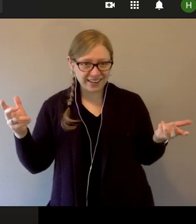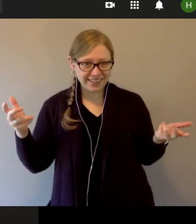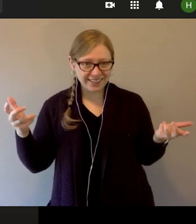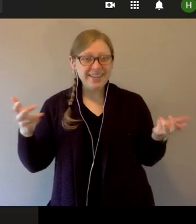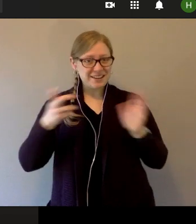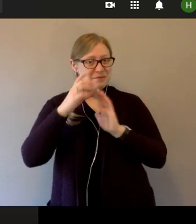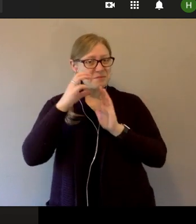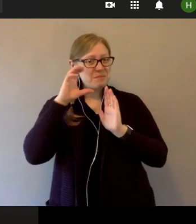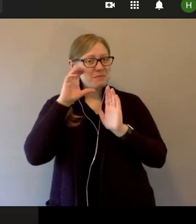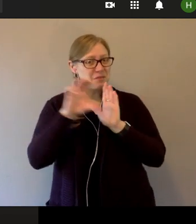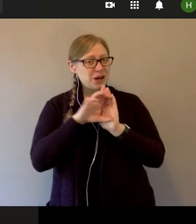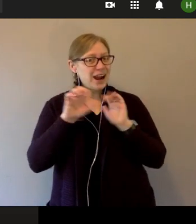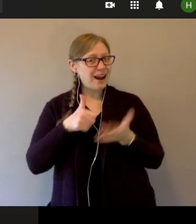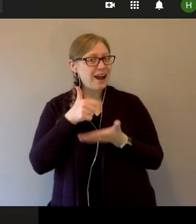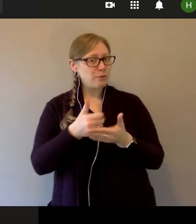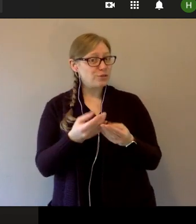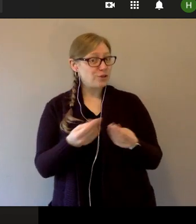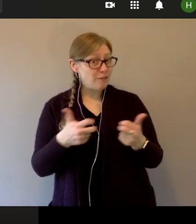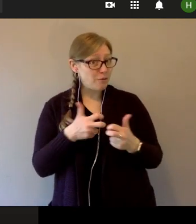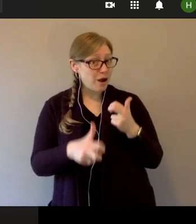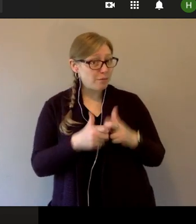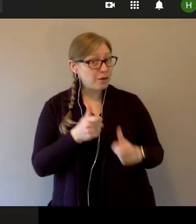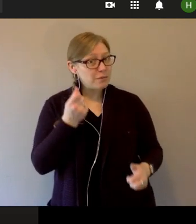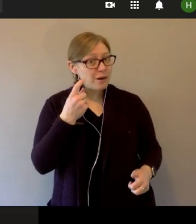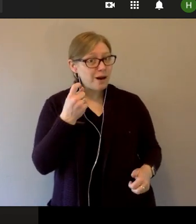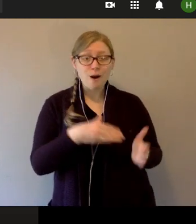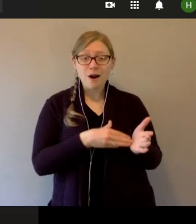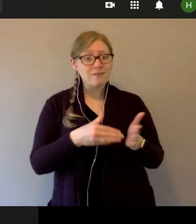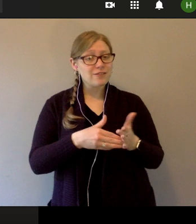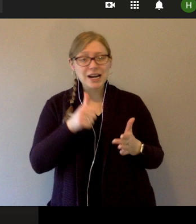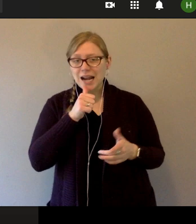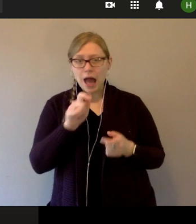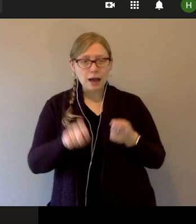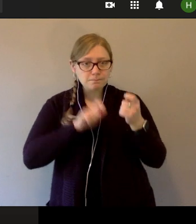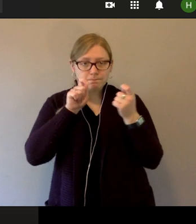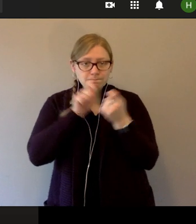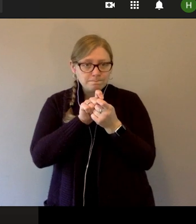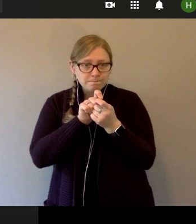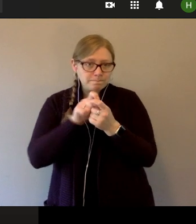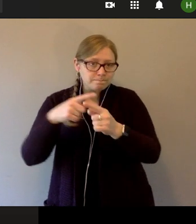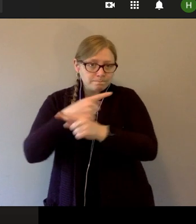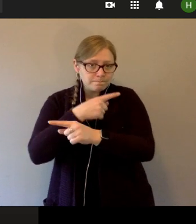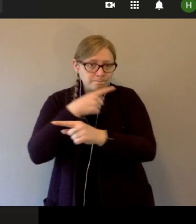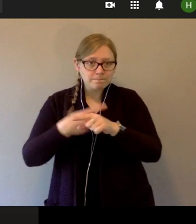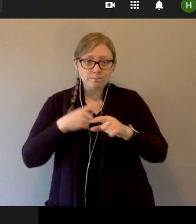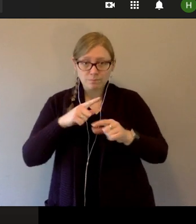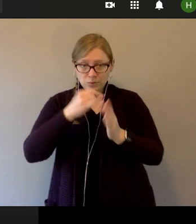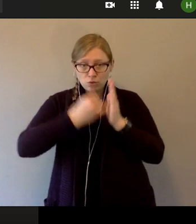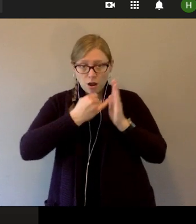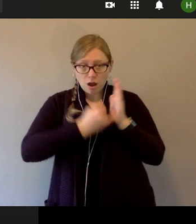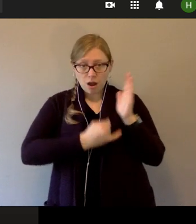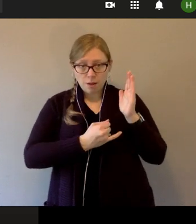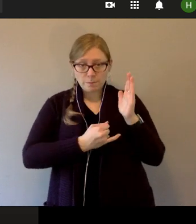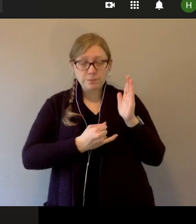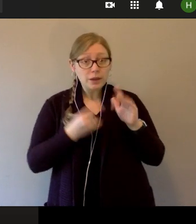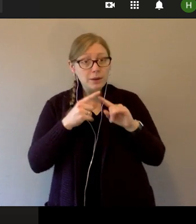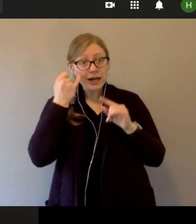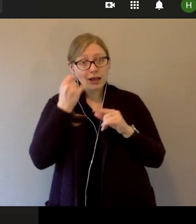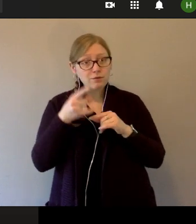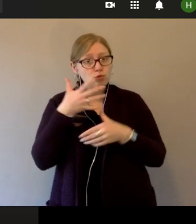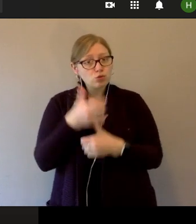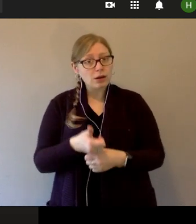diagrams can help you solve a problem, but a lot of times they're not really accurately drawn. But they still can help you solve it if you trust